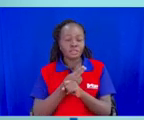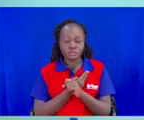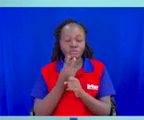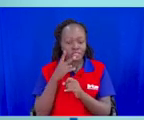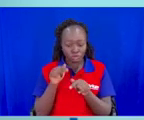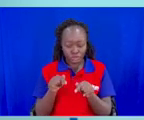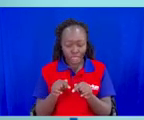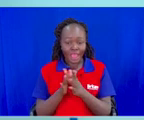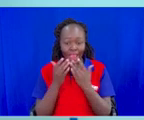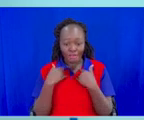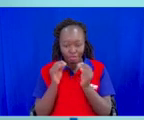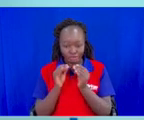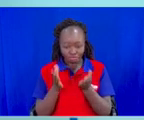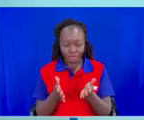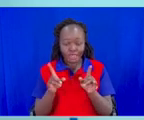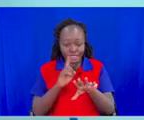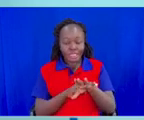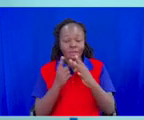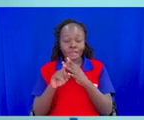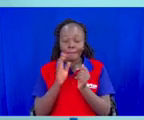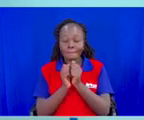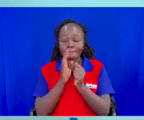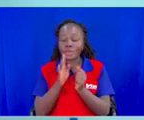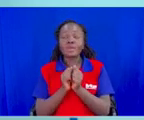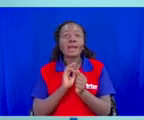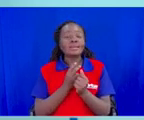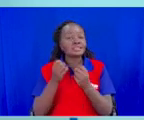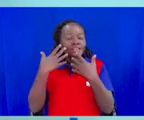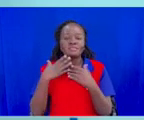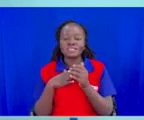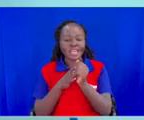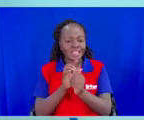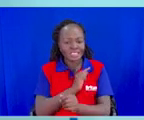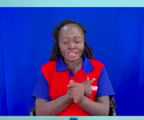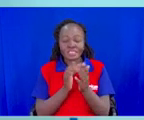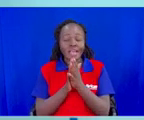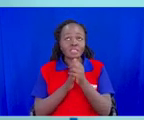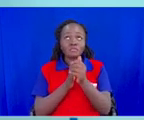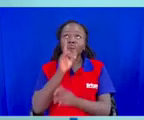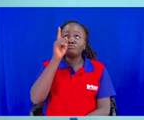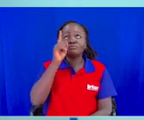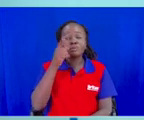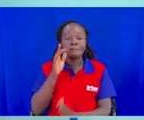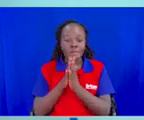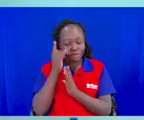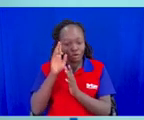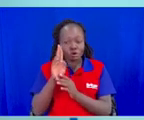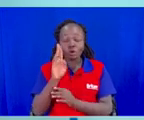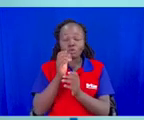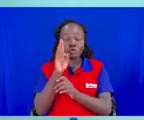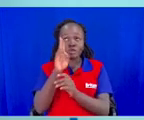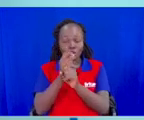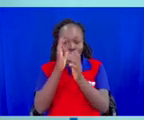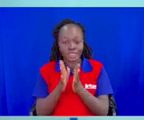this meeting. As we start it off, be with us, give us your guidance, your grace, and your leadership. We pray for our unit holders, we pray for their